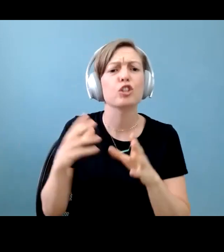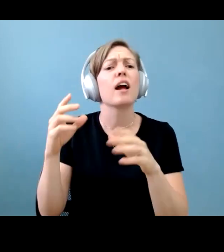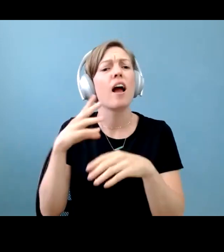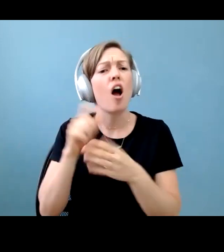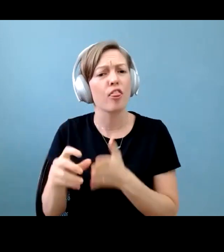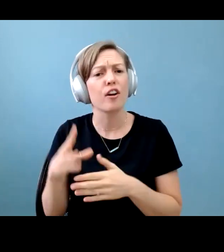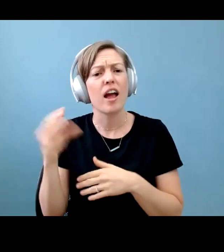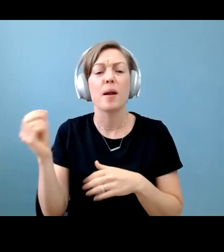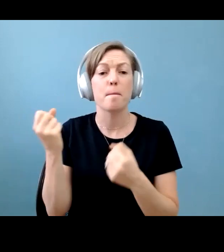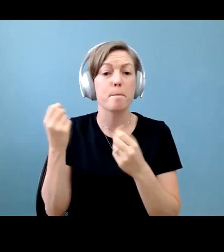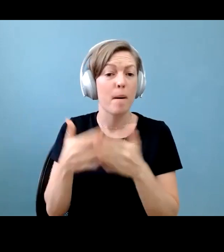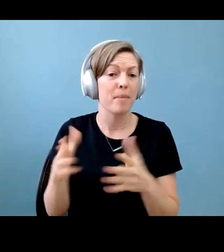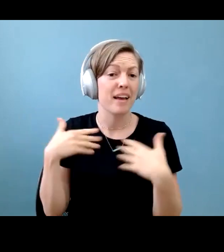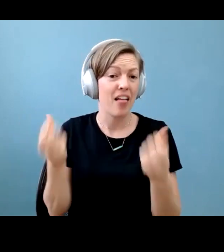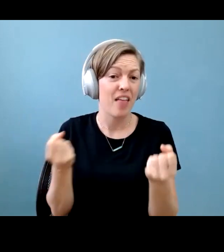health advocate and expert.